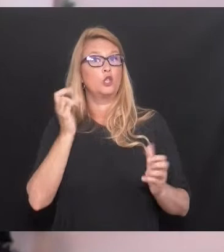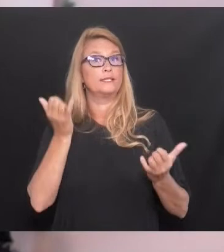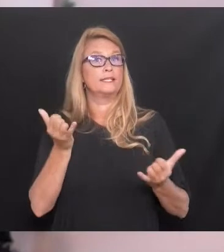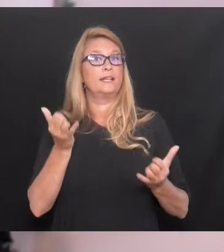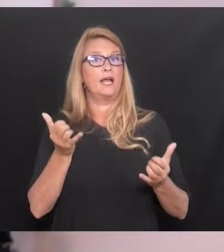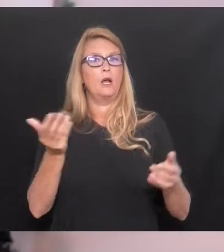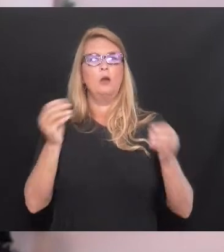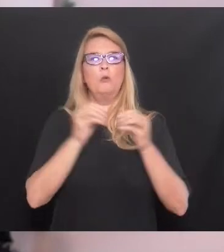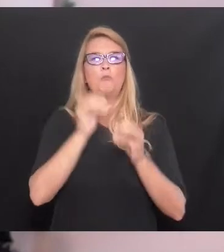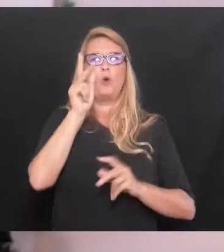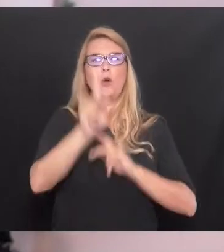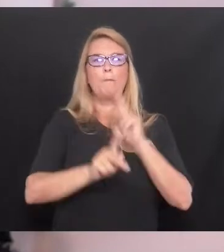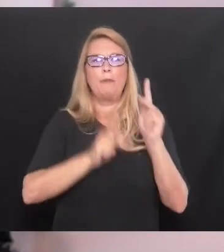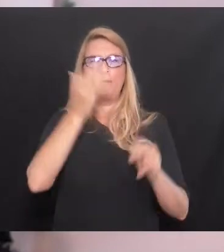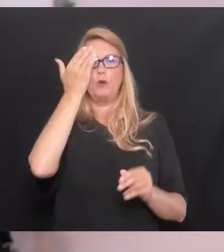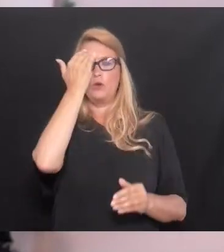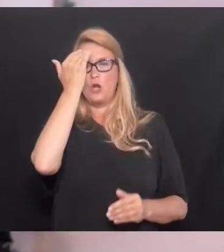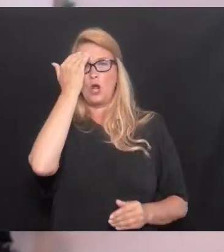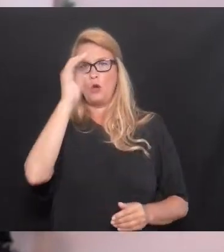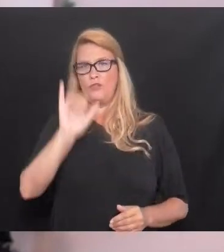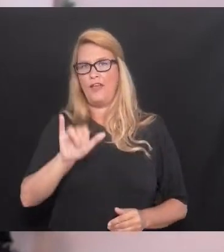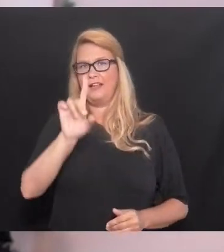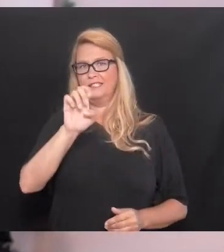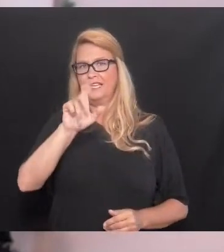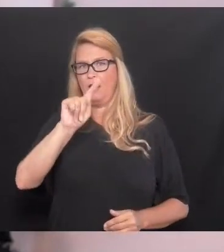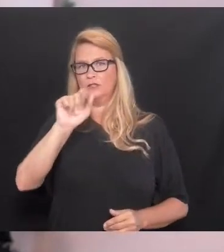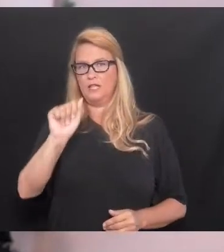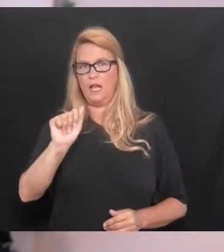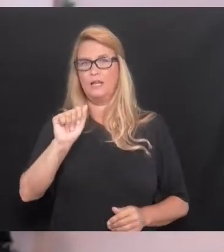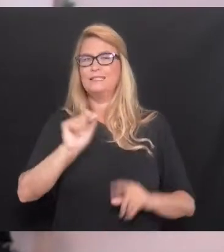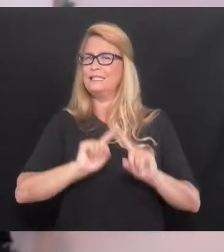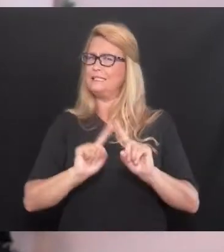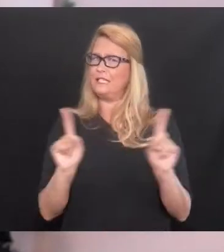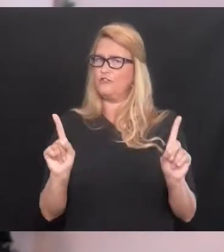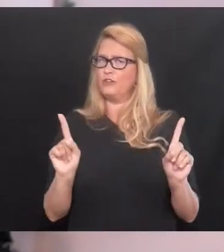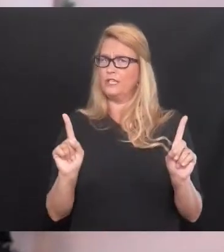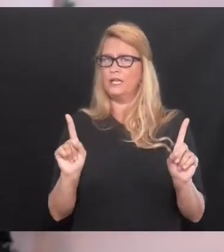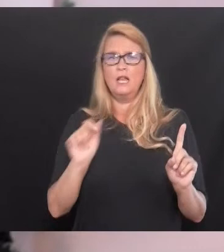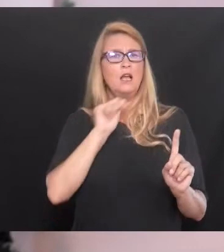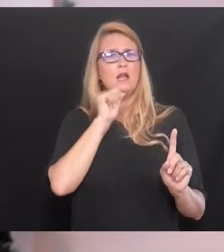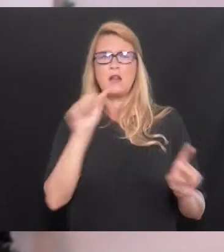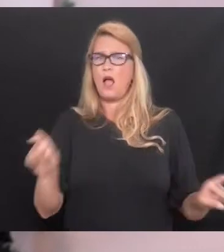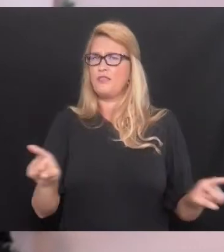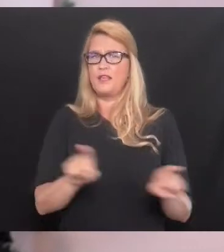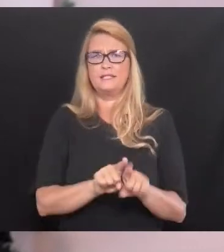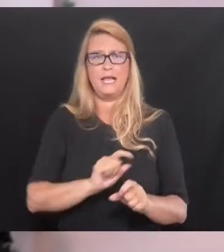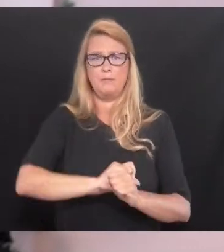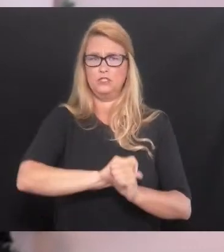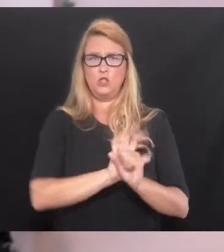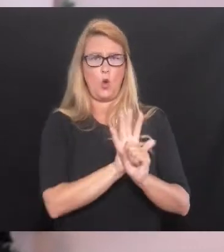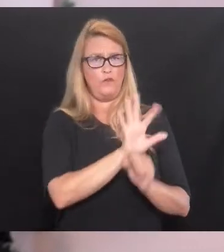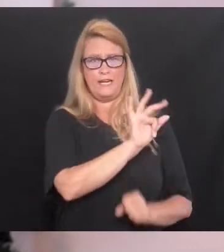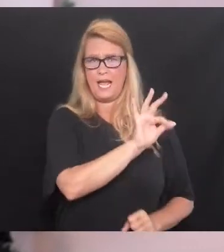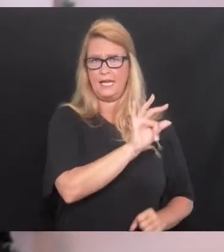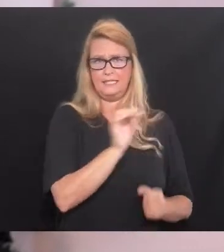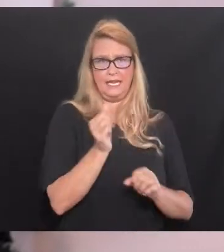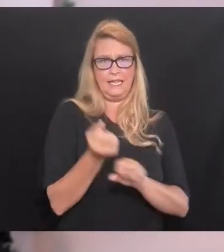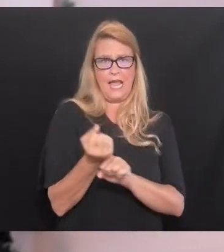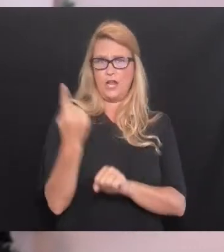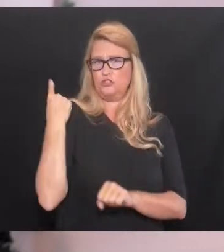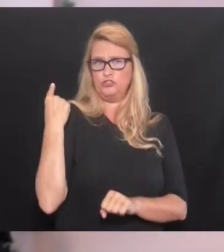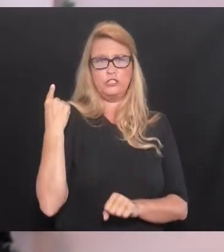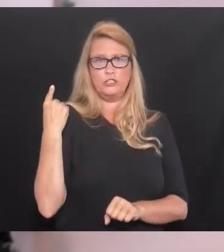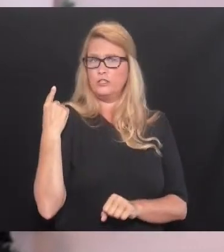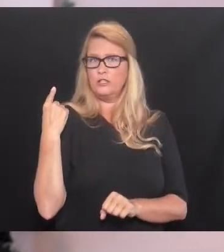are recognizing that this Delta variant is different. It's not the same COVID-19 we dealt with last year.